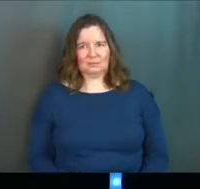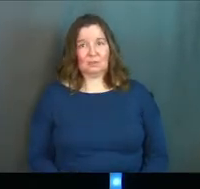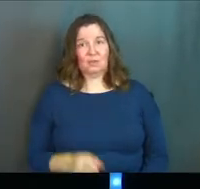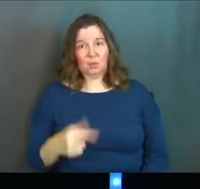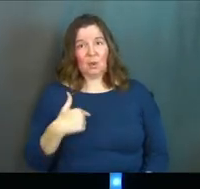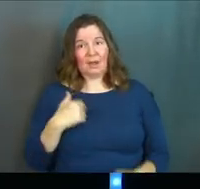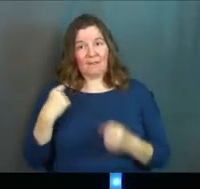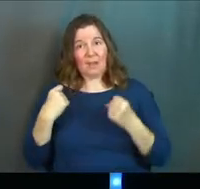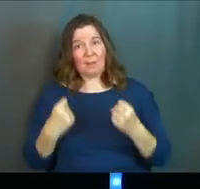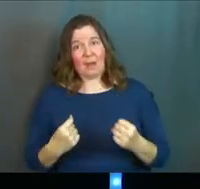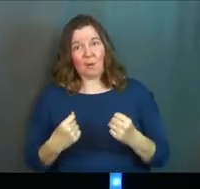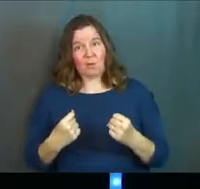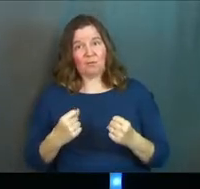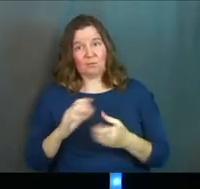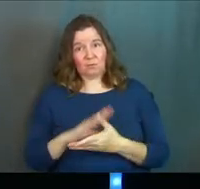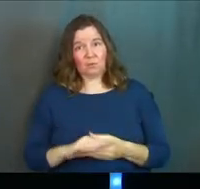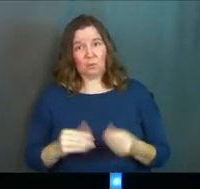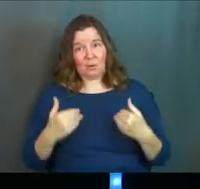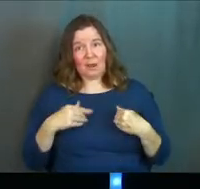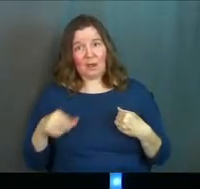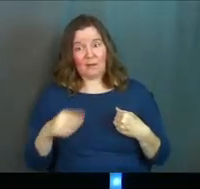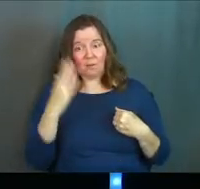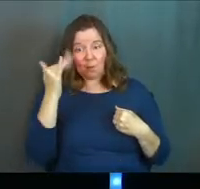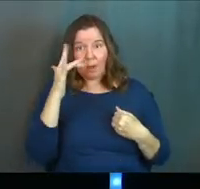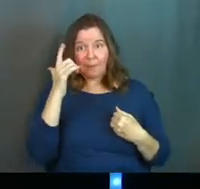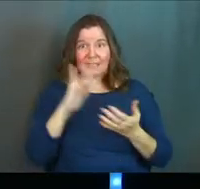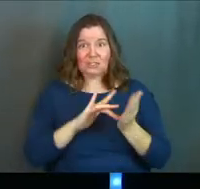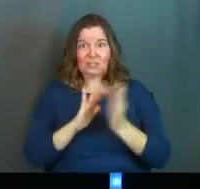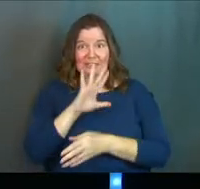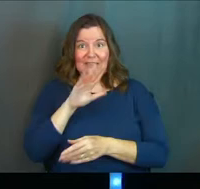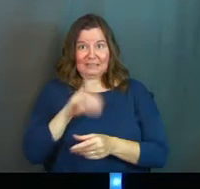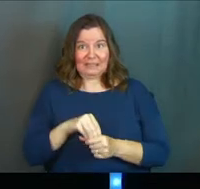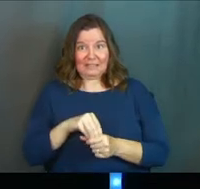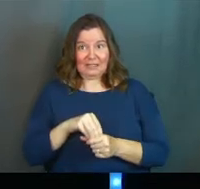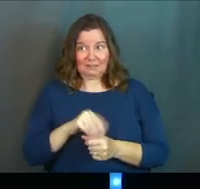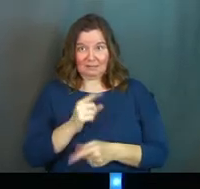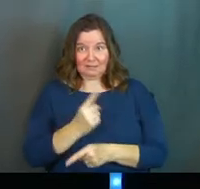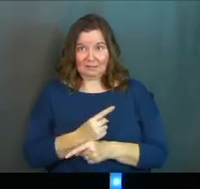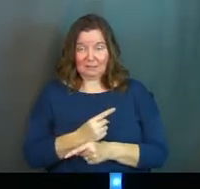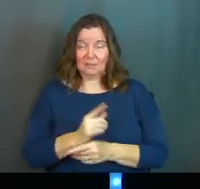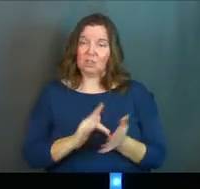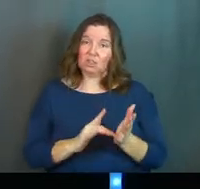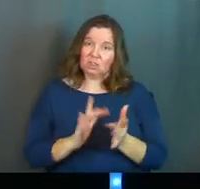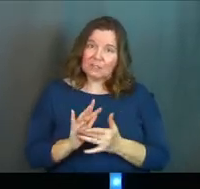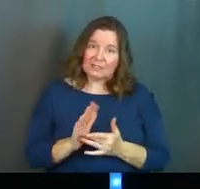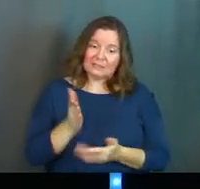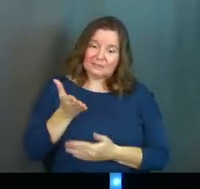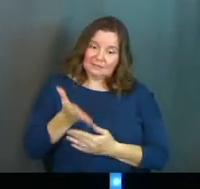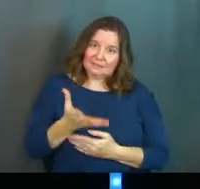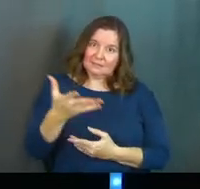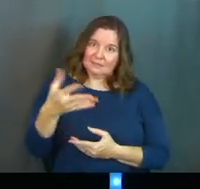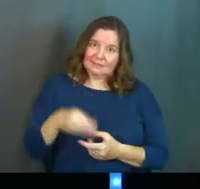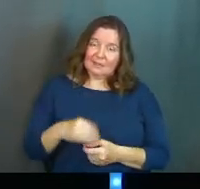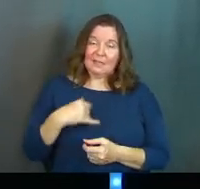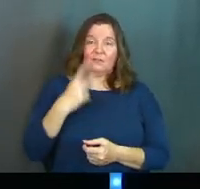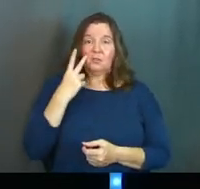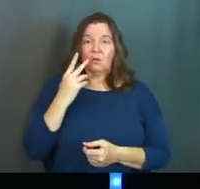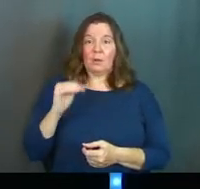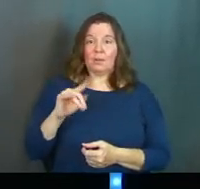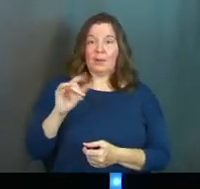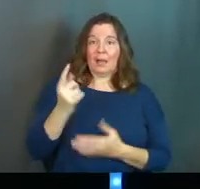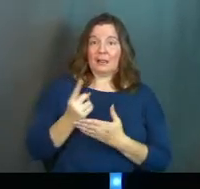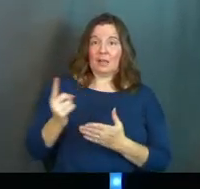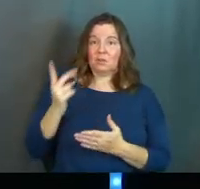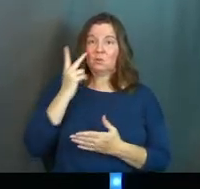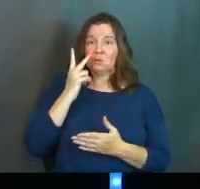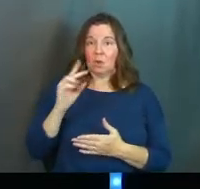You've got a powerful story. Number one, because Jesus is in it. Amen? Because Jesus is in it. And if you saw Molly's last